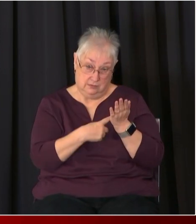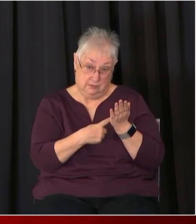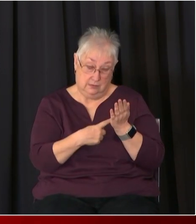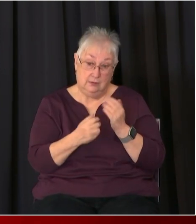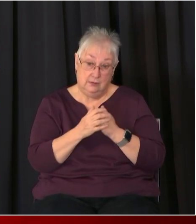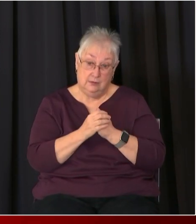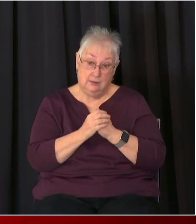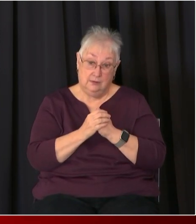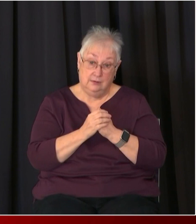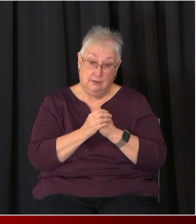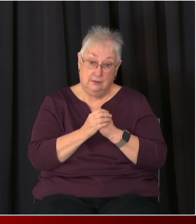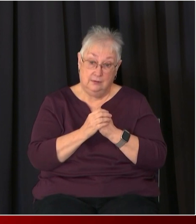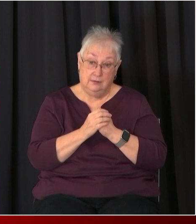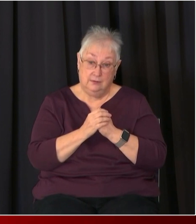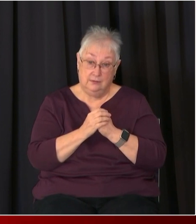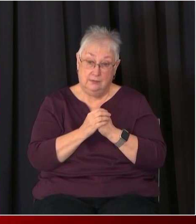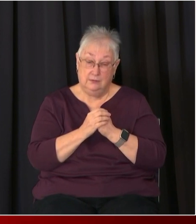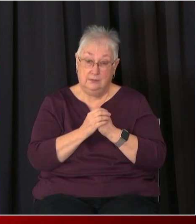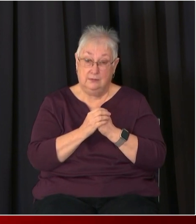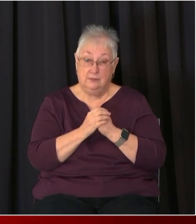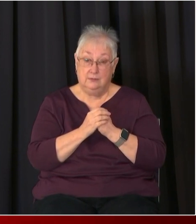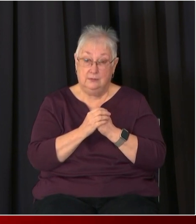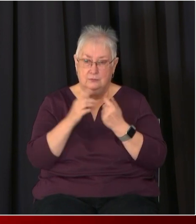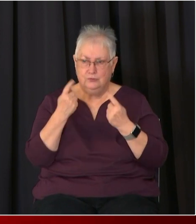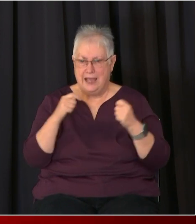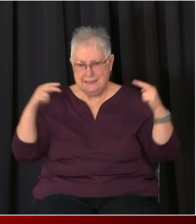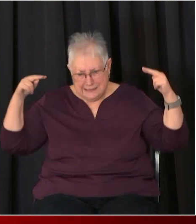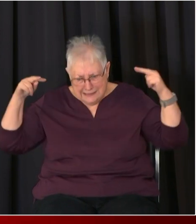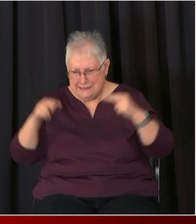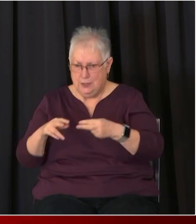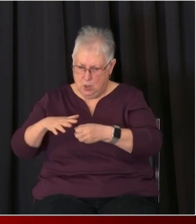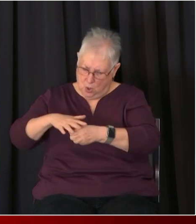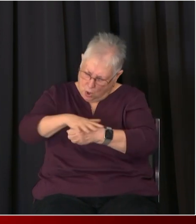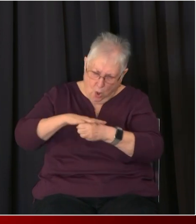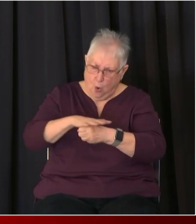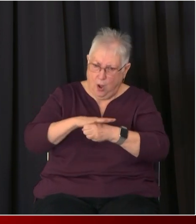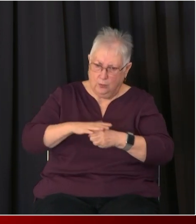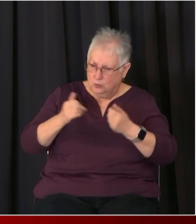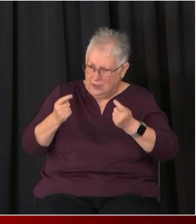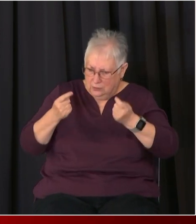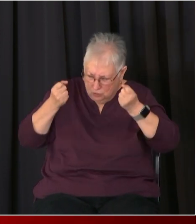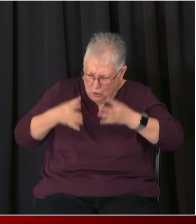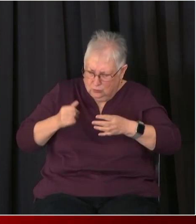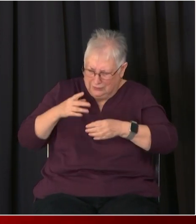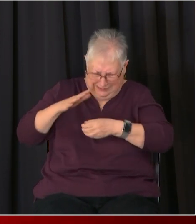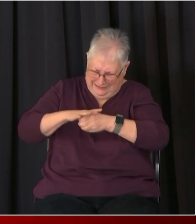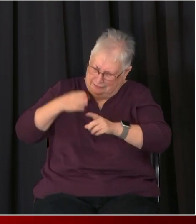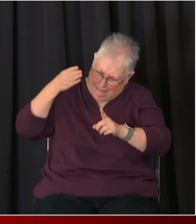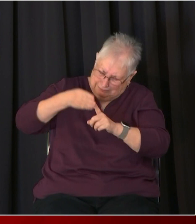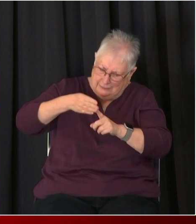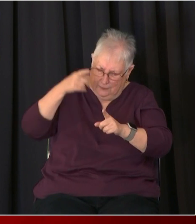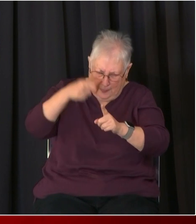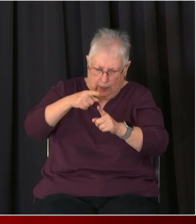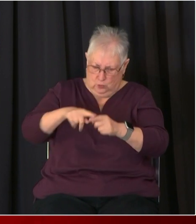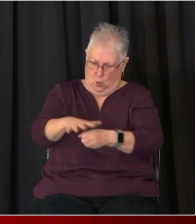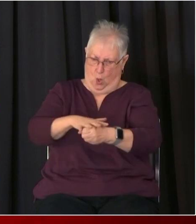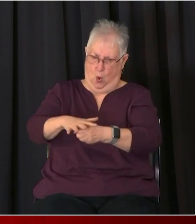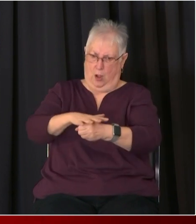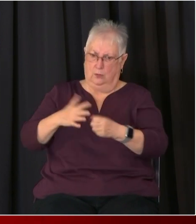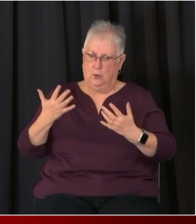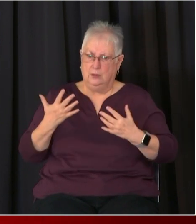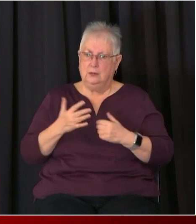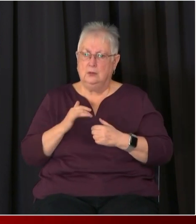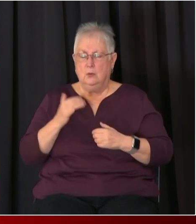doing a hyper-local look here in the district, we recognize that there is an evolving reason why